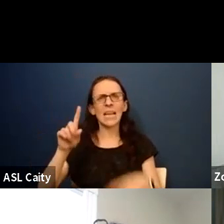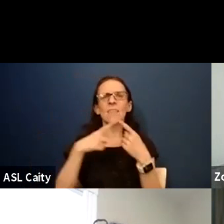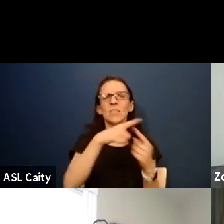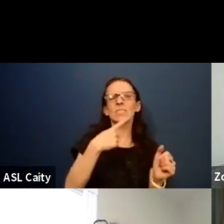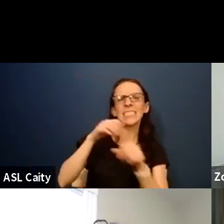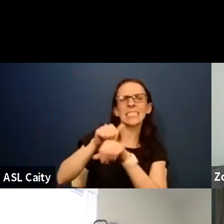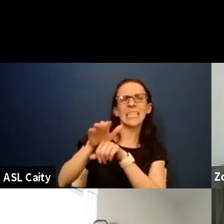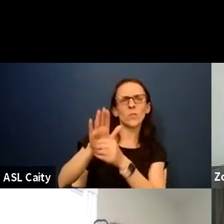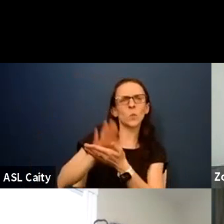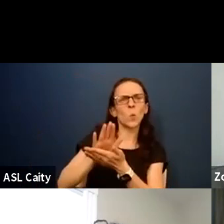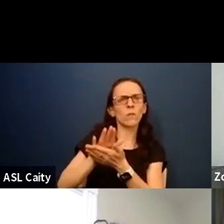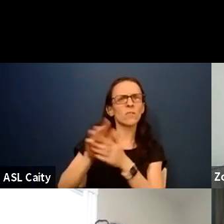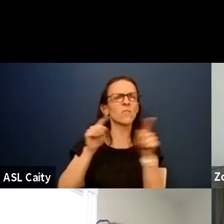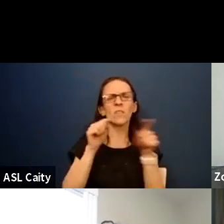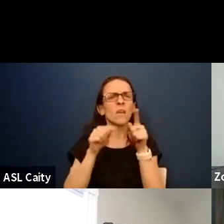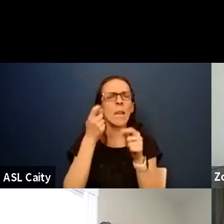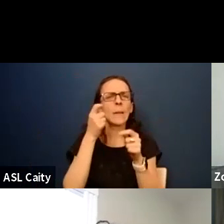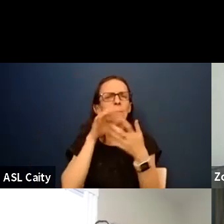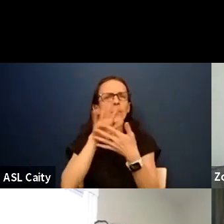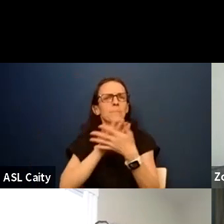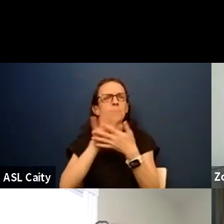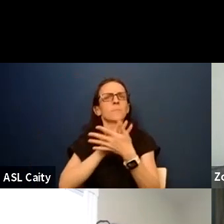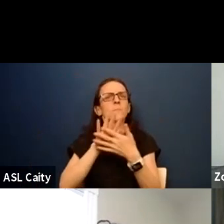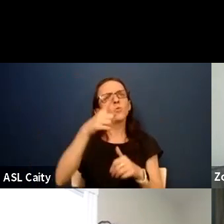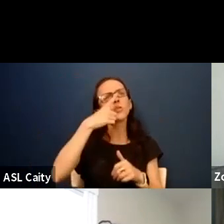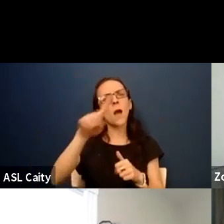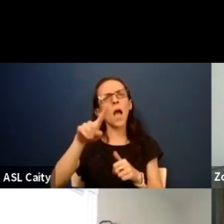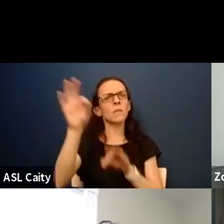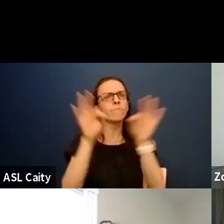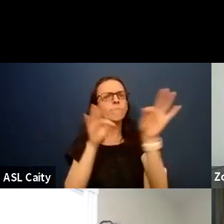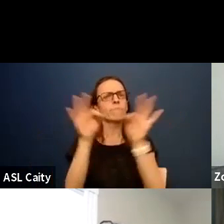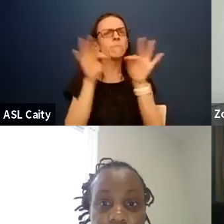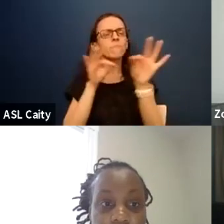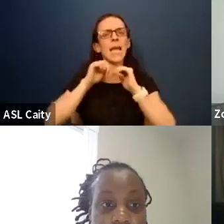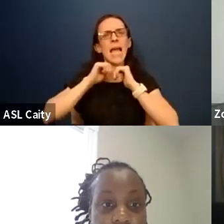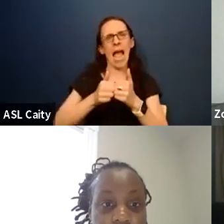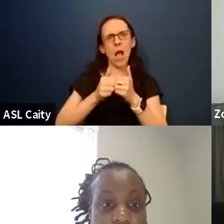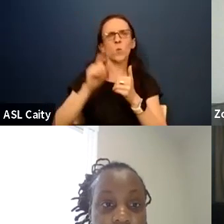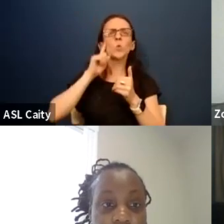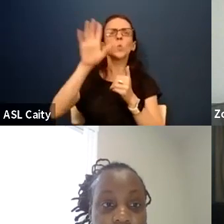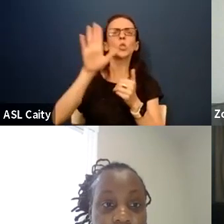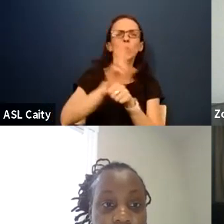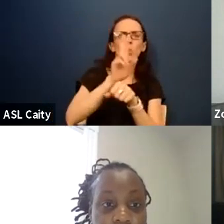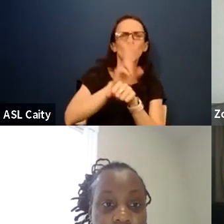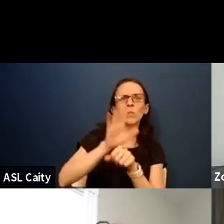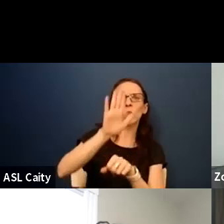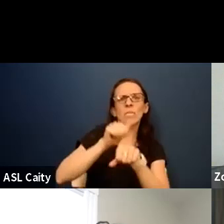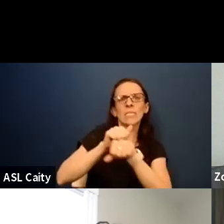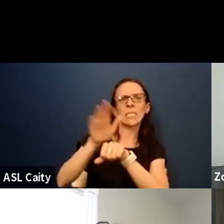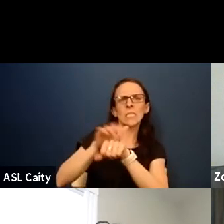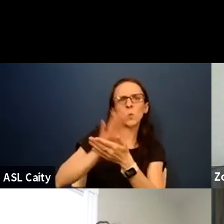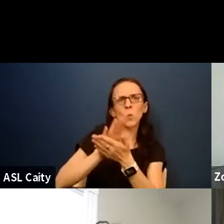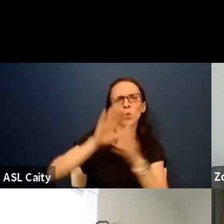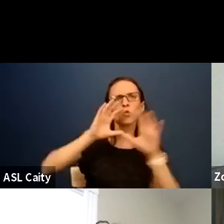sending school. Could you explain how you would use sending schools group by OI? Where would